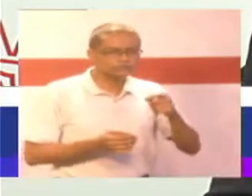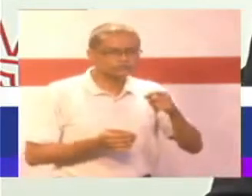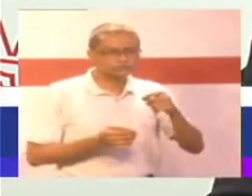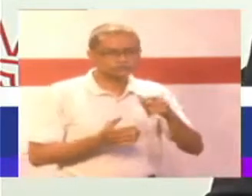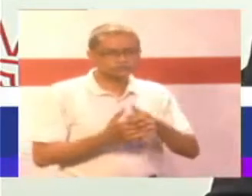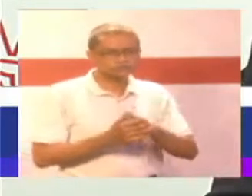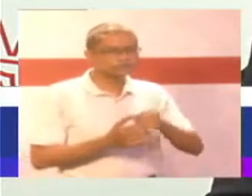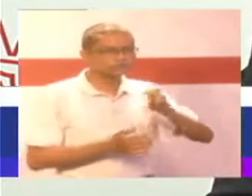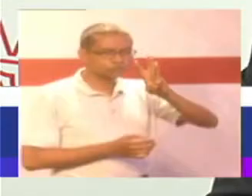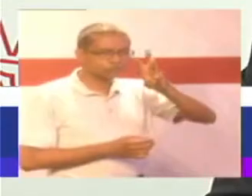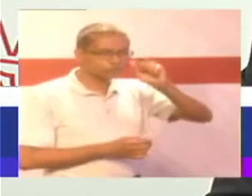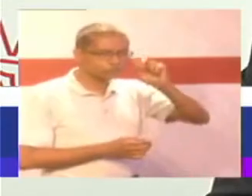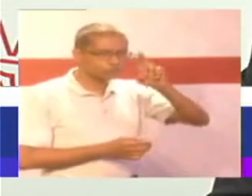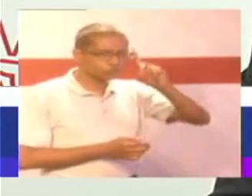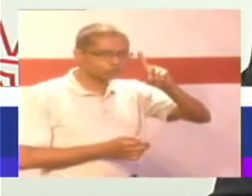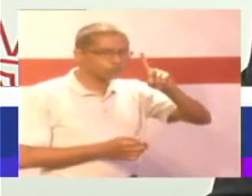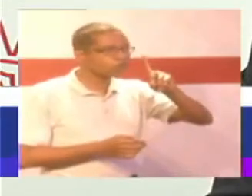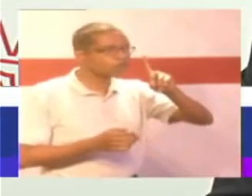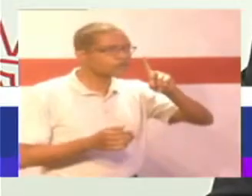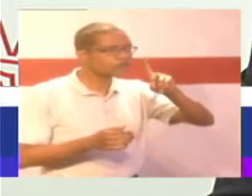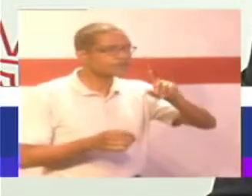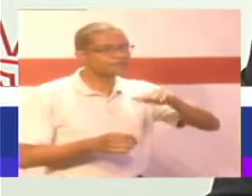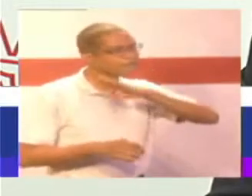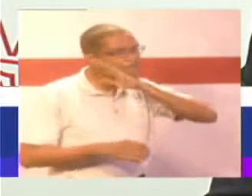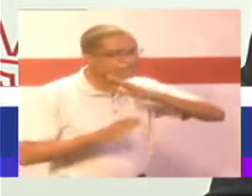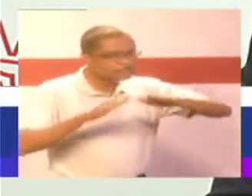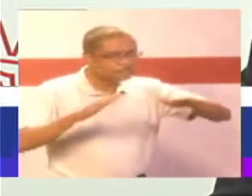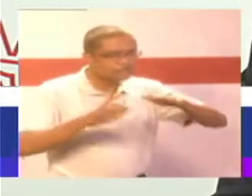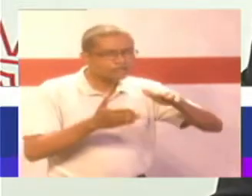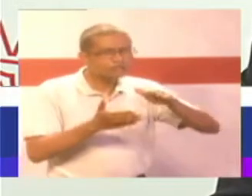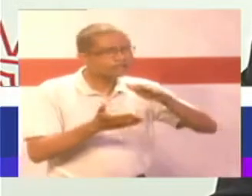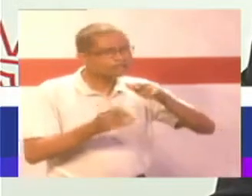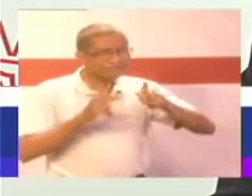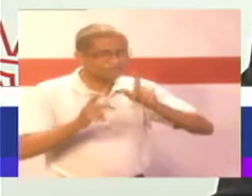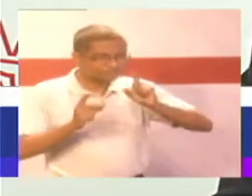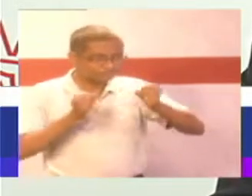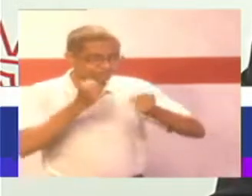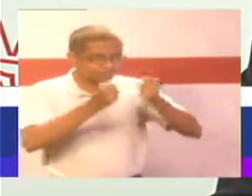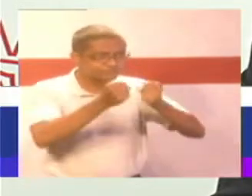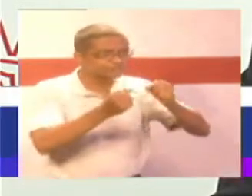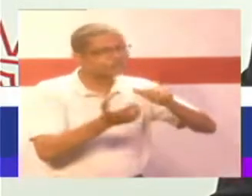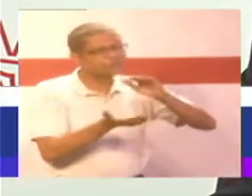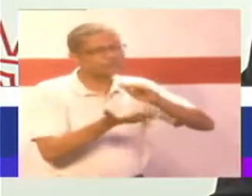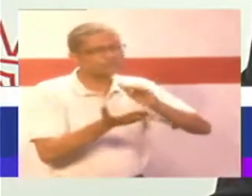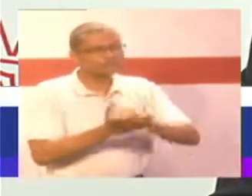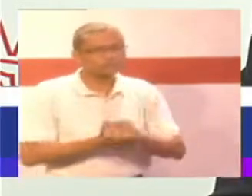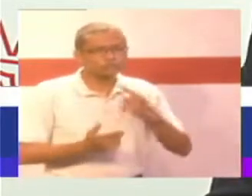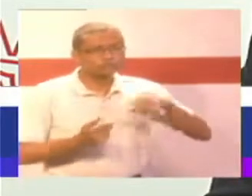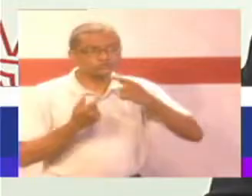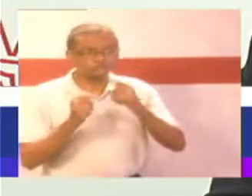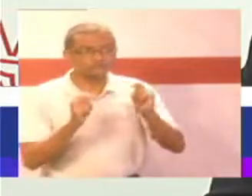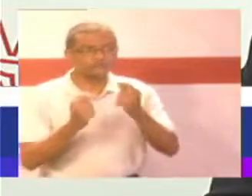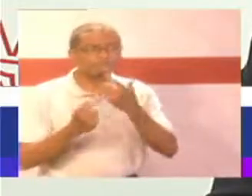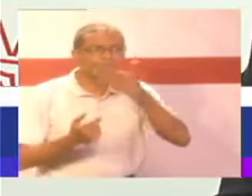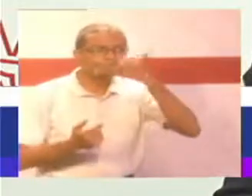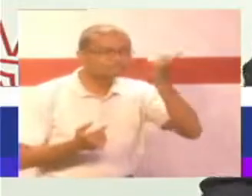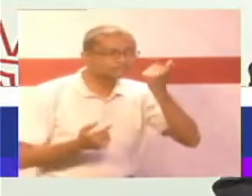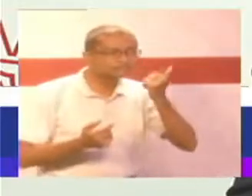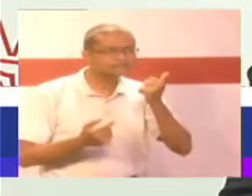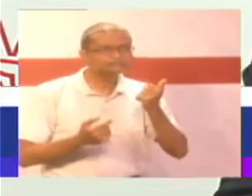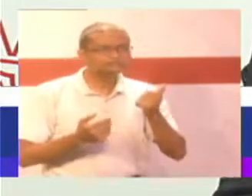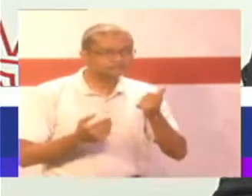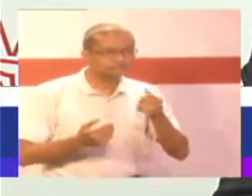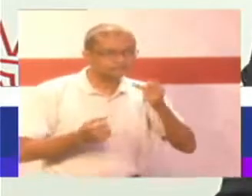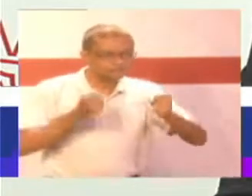beds, and we will be making or trying our best to gradually, on a phased basis, upscale the